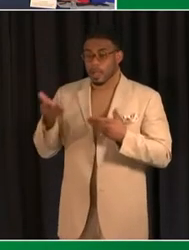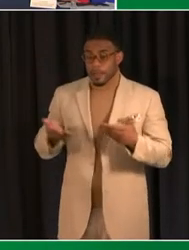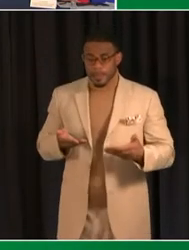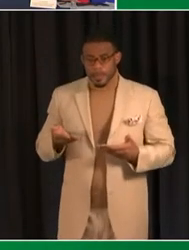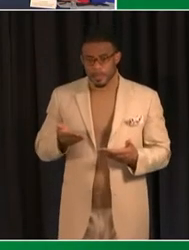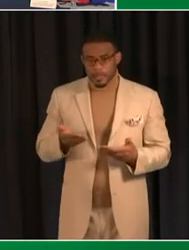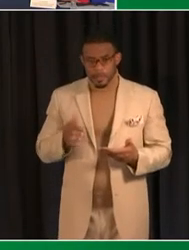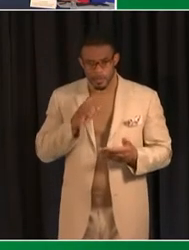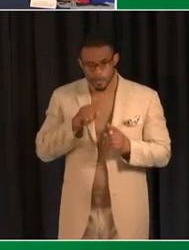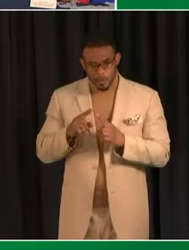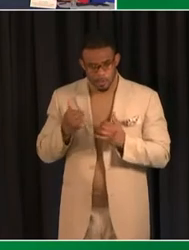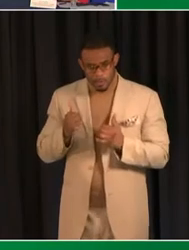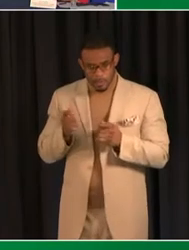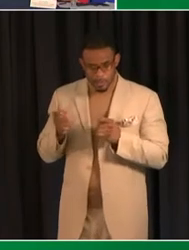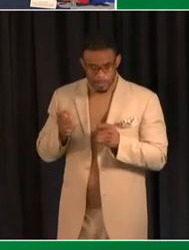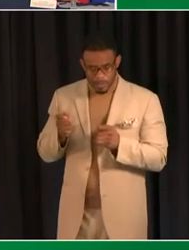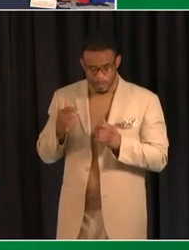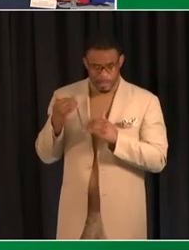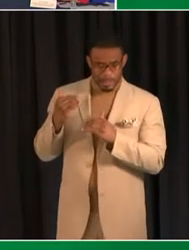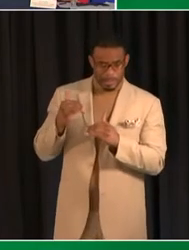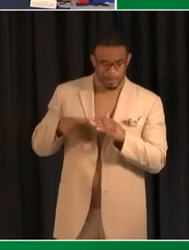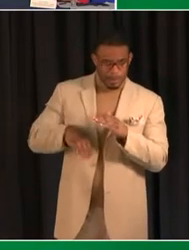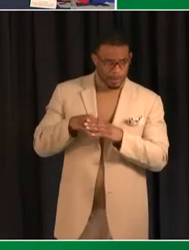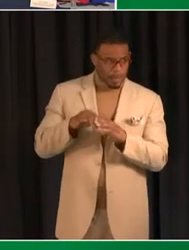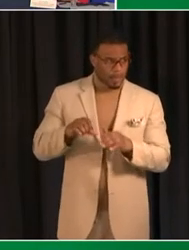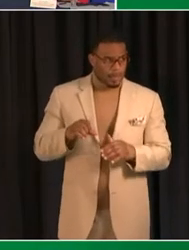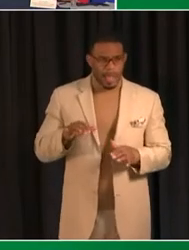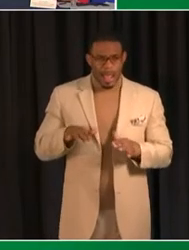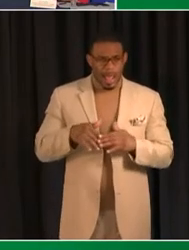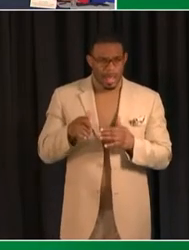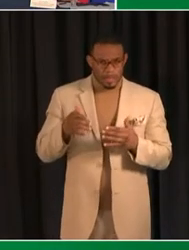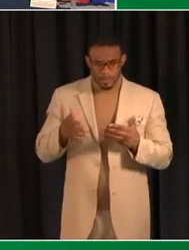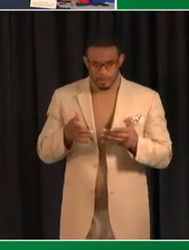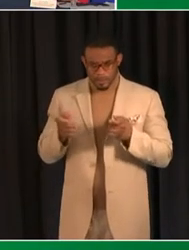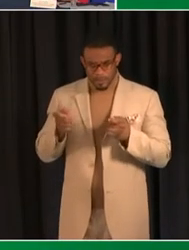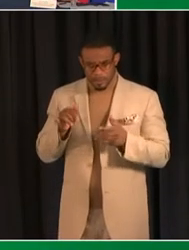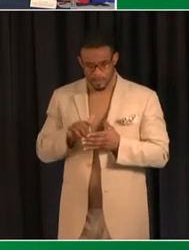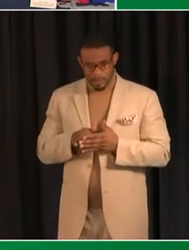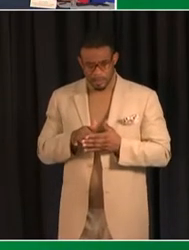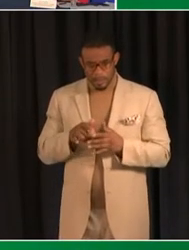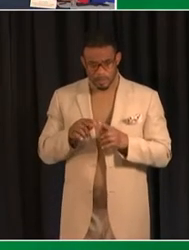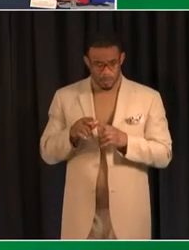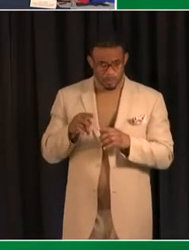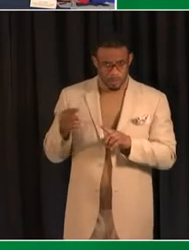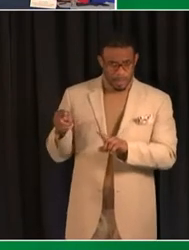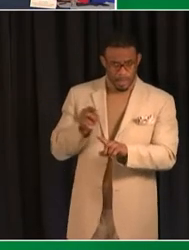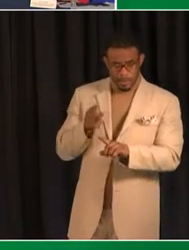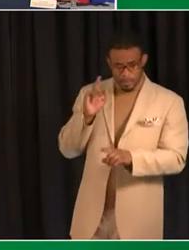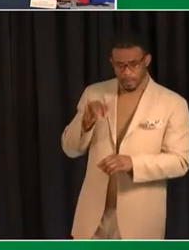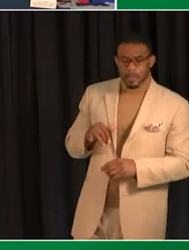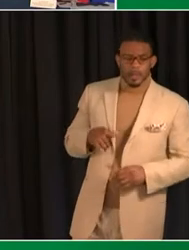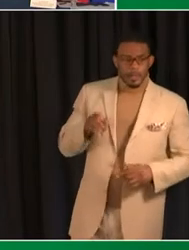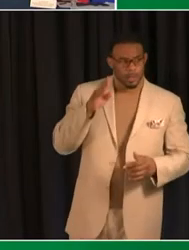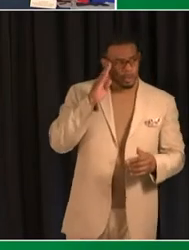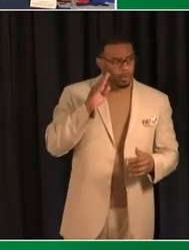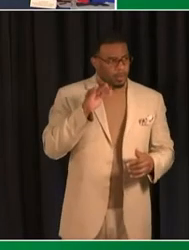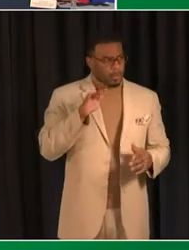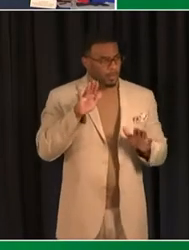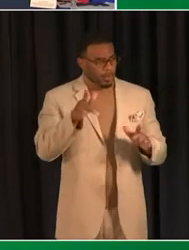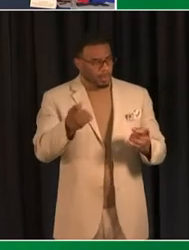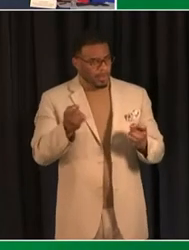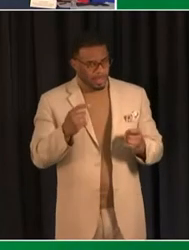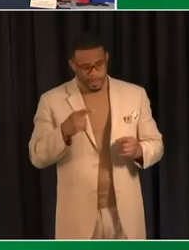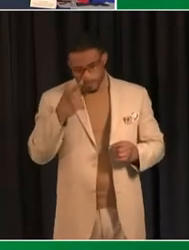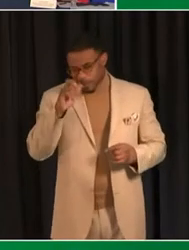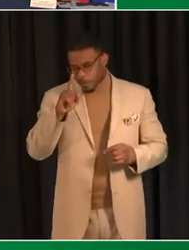for hospitality, they're also trying to manage limited capacity. So how do you sort of tackle those two aspects of it? You know, it's